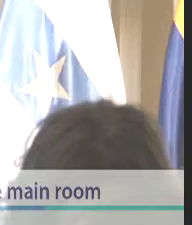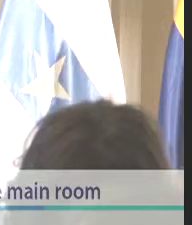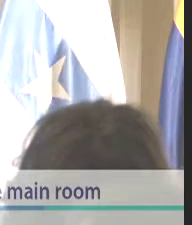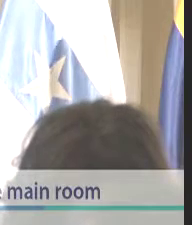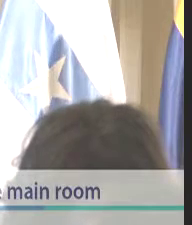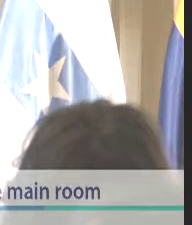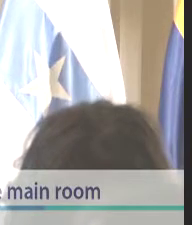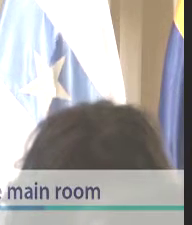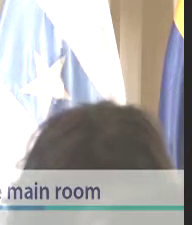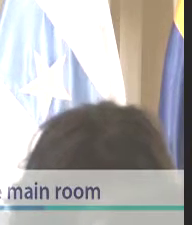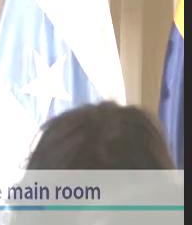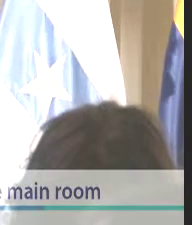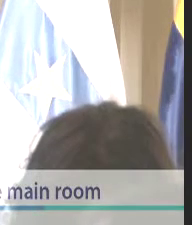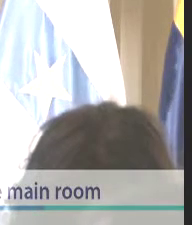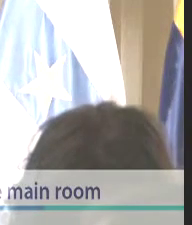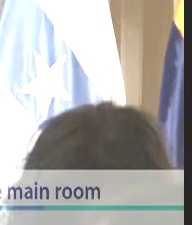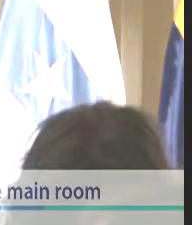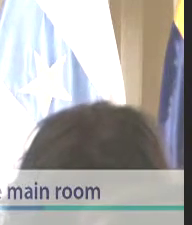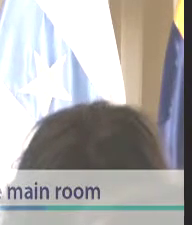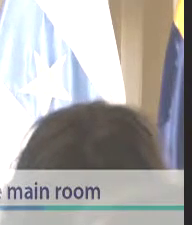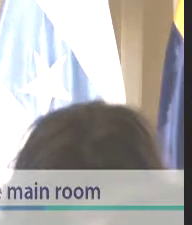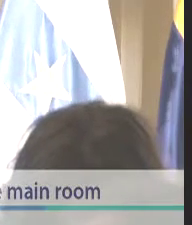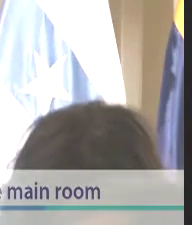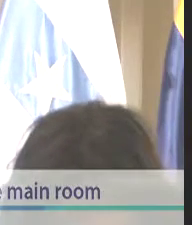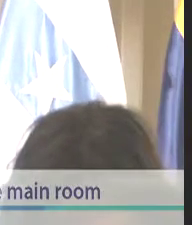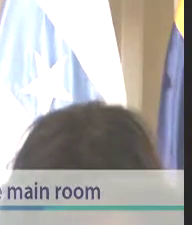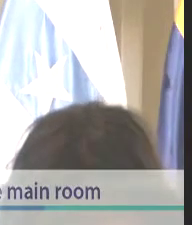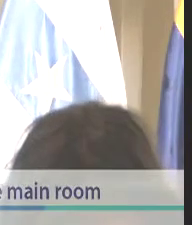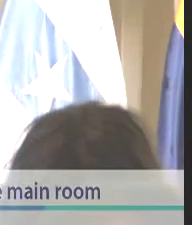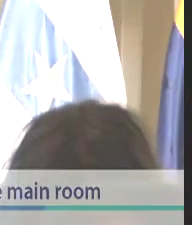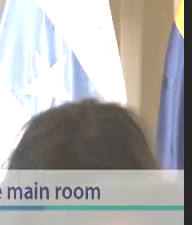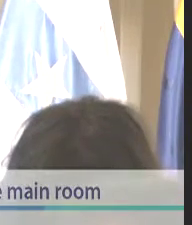of Campinas, Sao Paulo, Brazil.